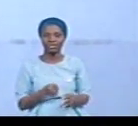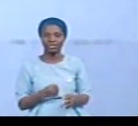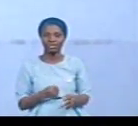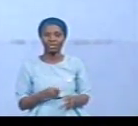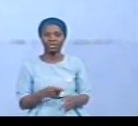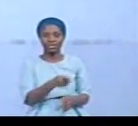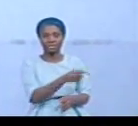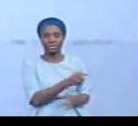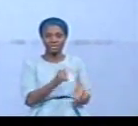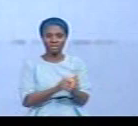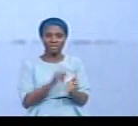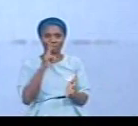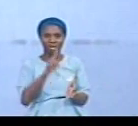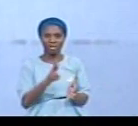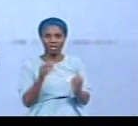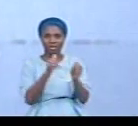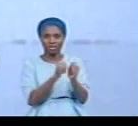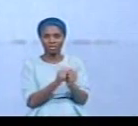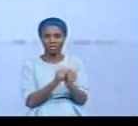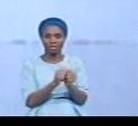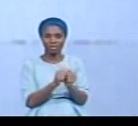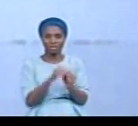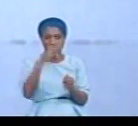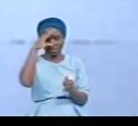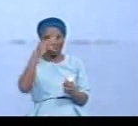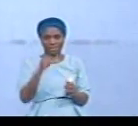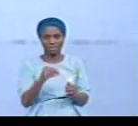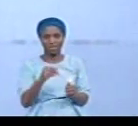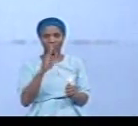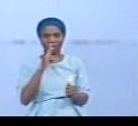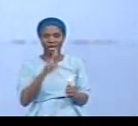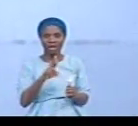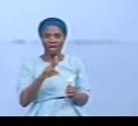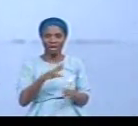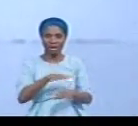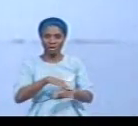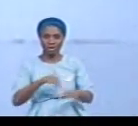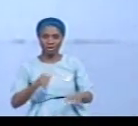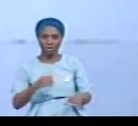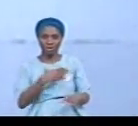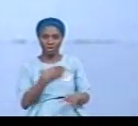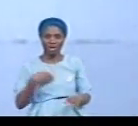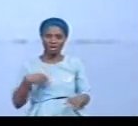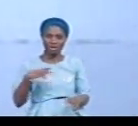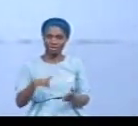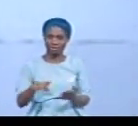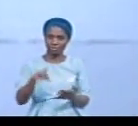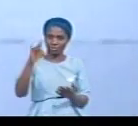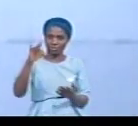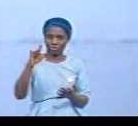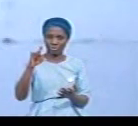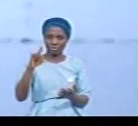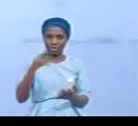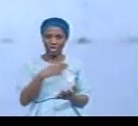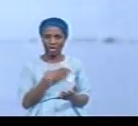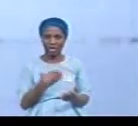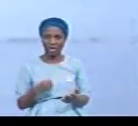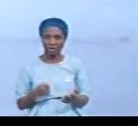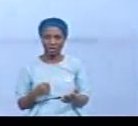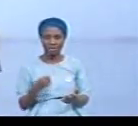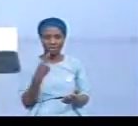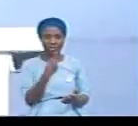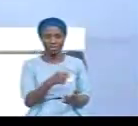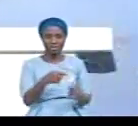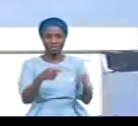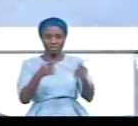with him are called and chosen and faithful. If the enemies of